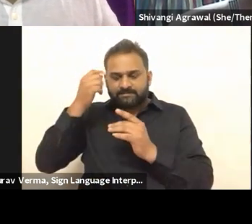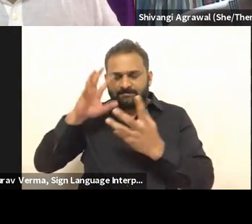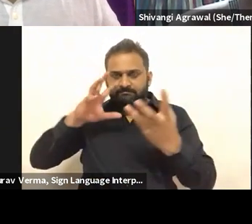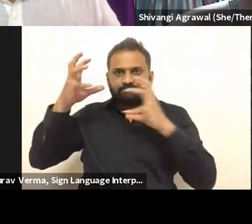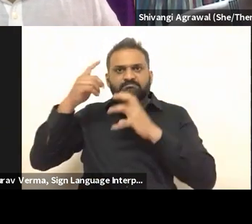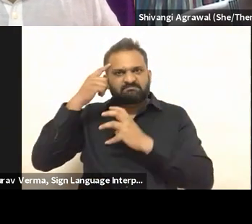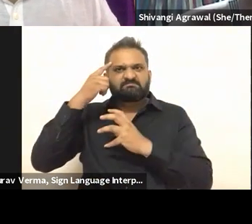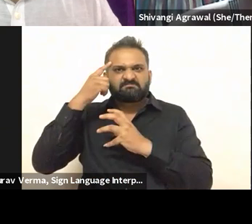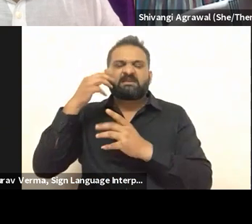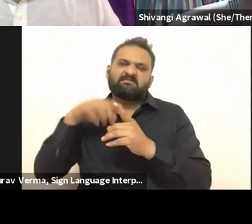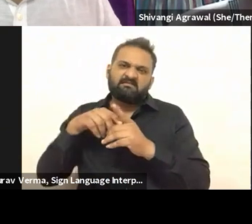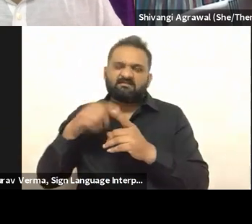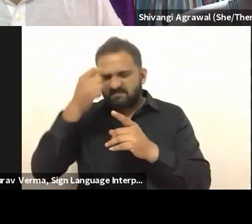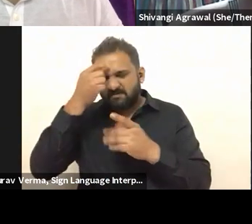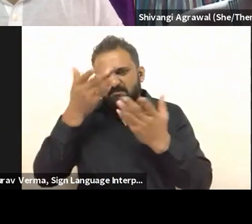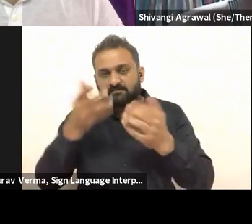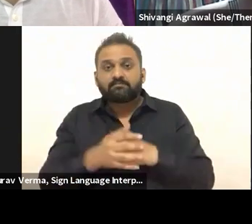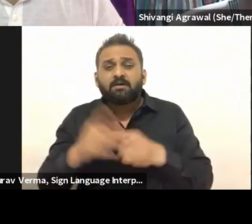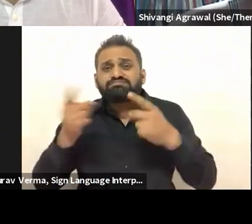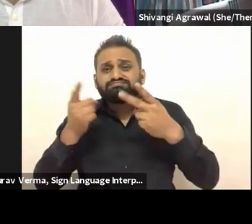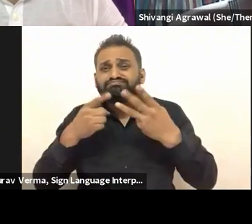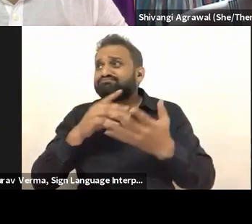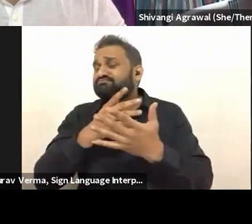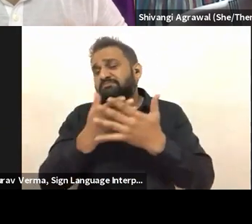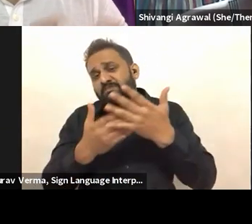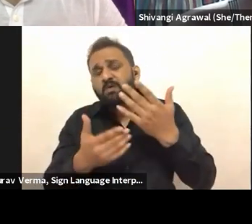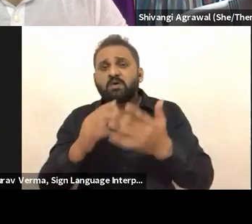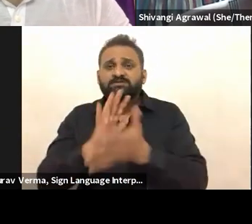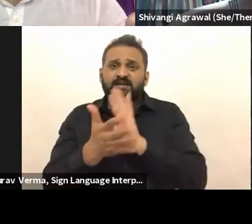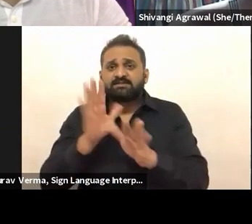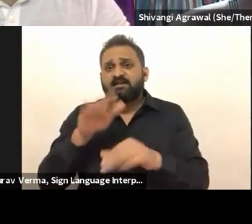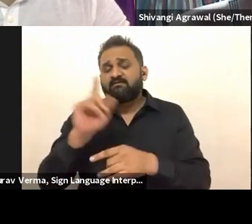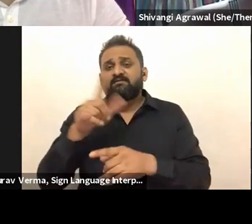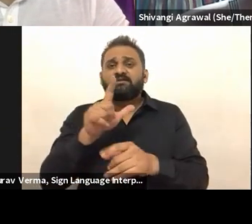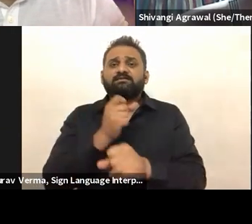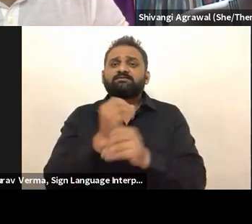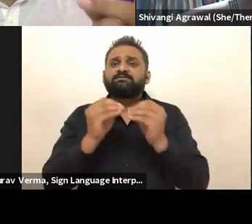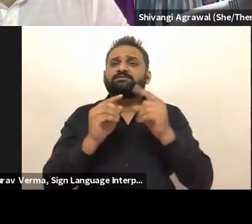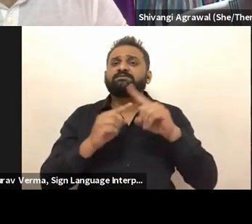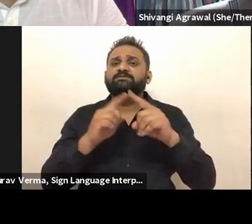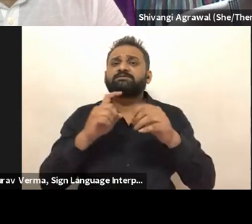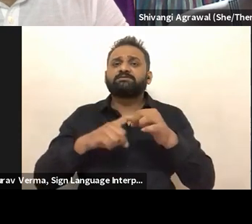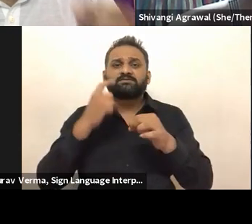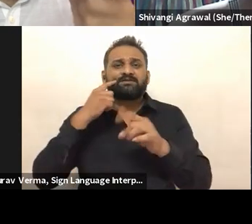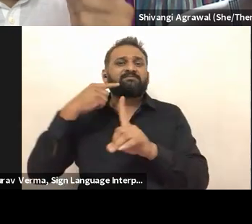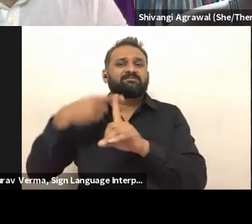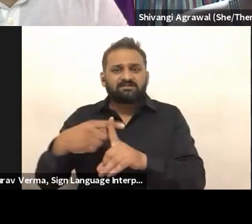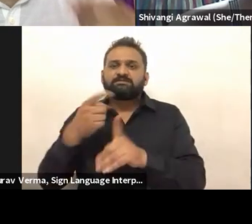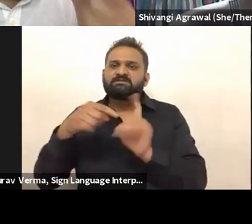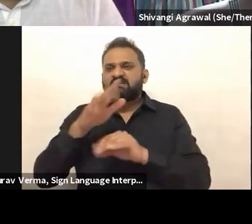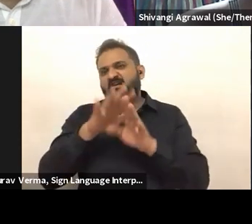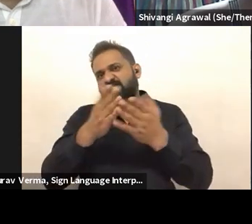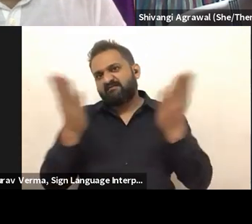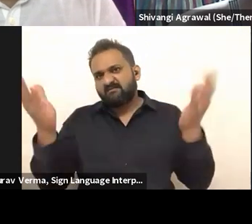another thing. So these are the kind of challenges that an LGBT person faces. Also, gender neutral bathrooms and the